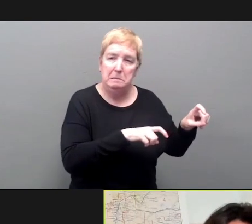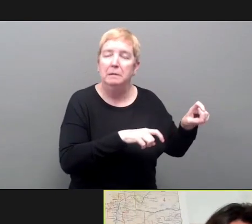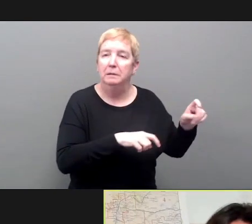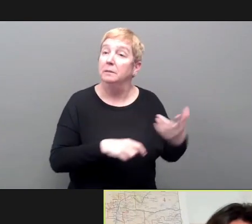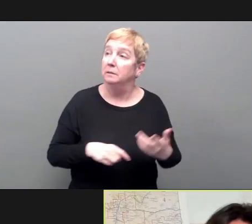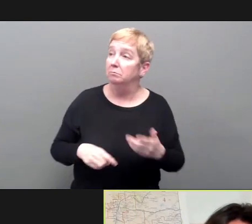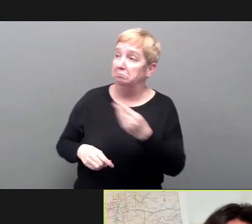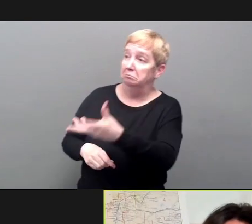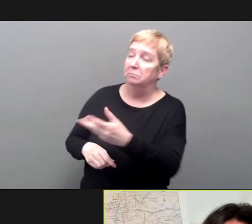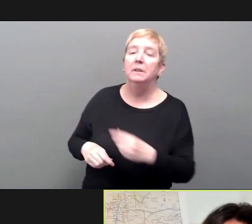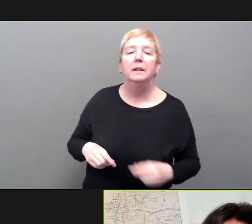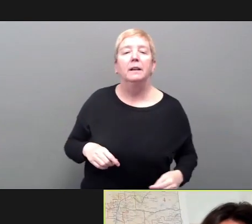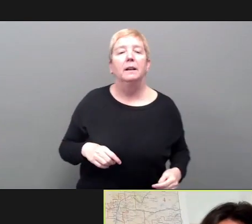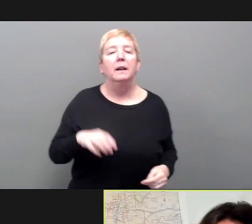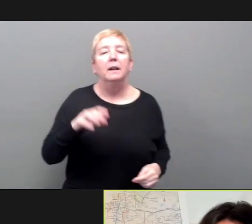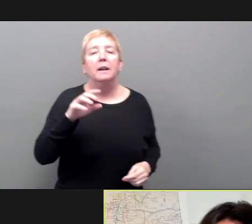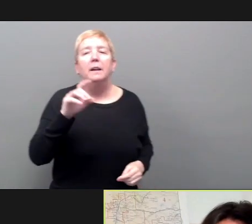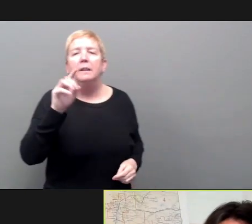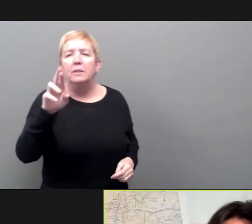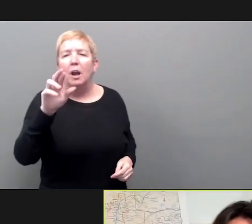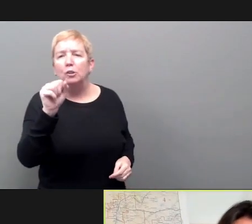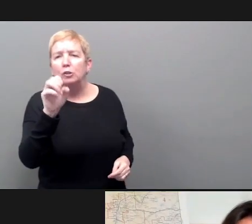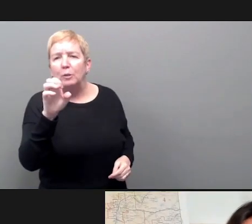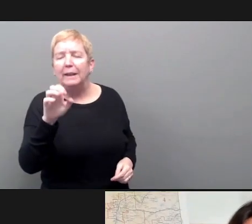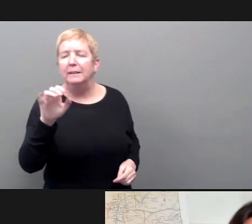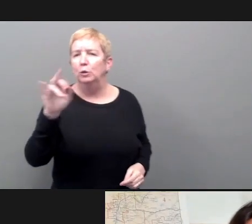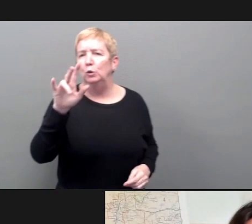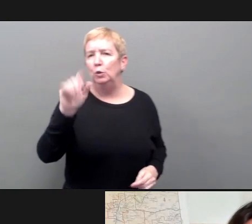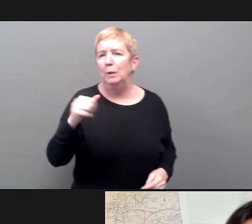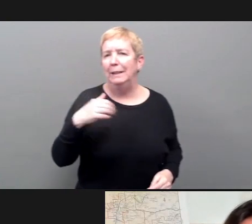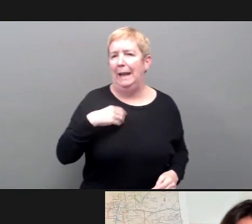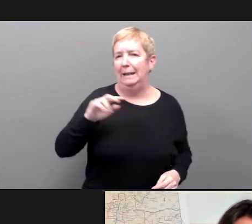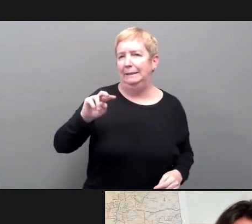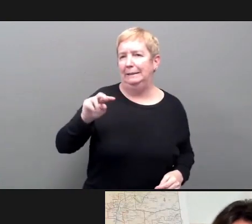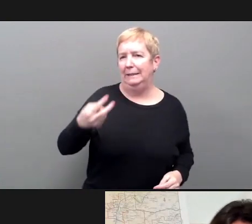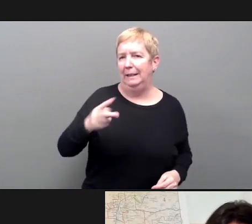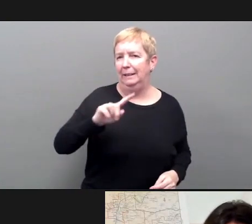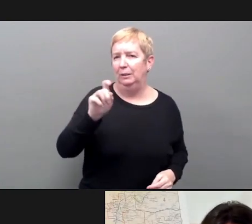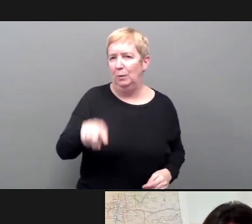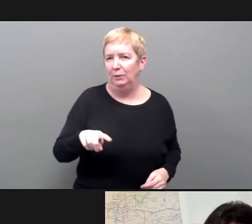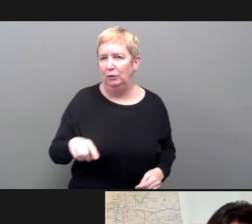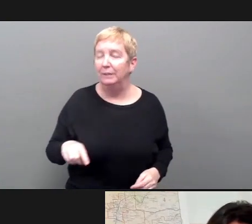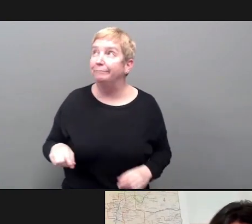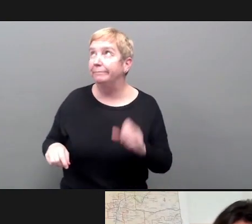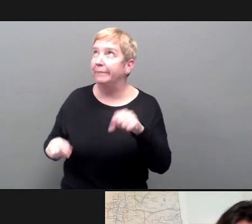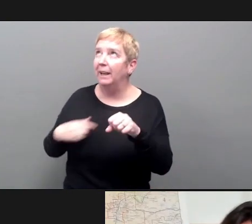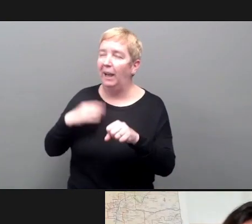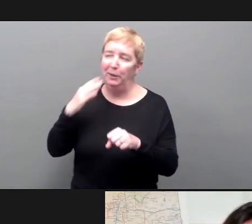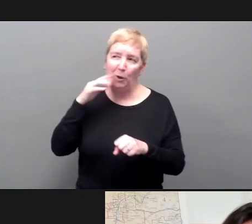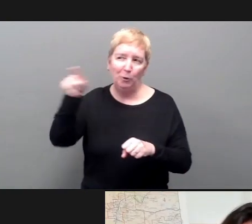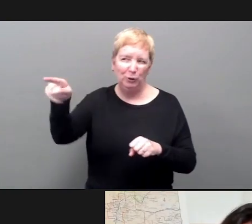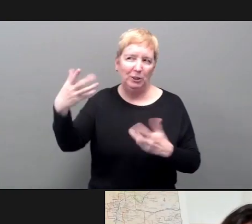Dr. Scrace, Julia Goldberg has another question for you. I know, she said she had two.